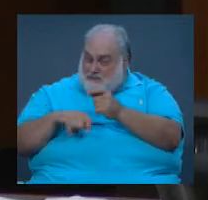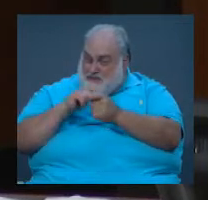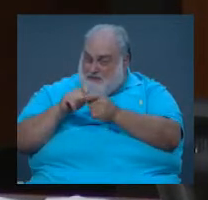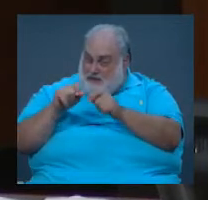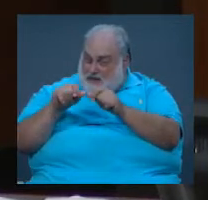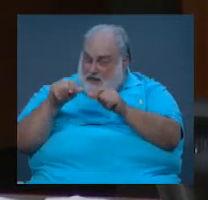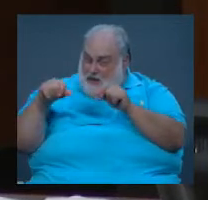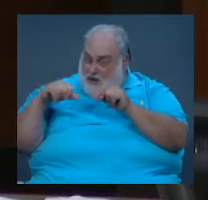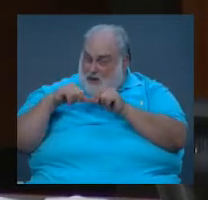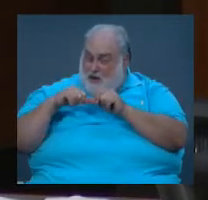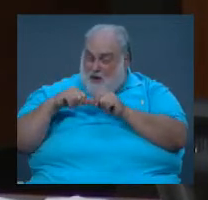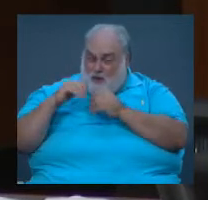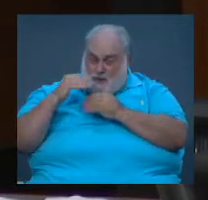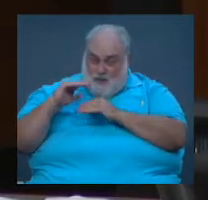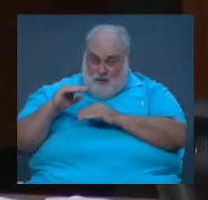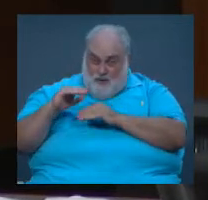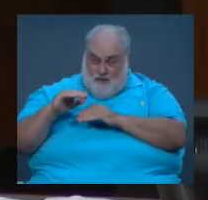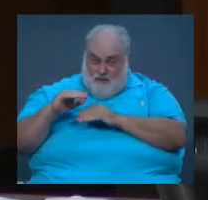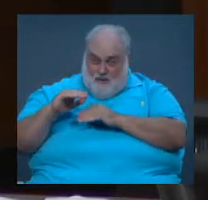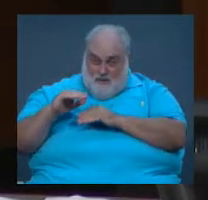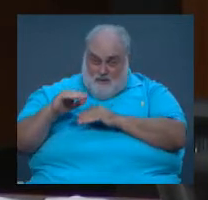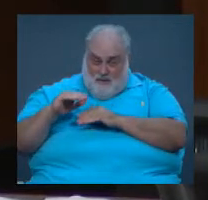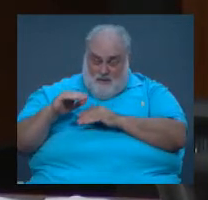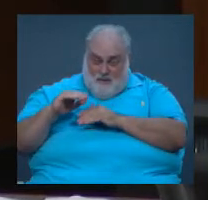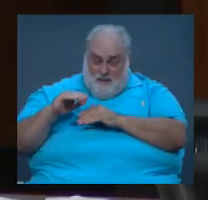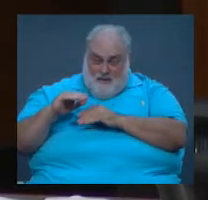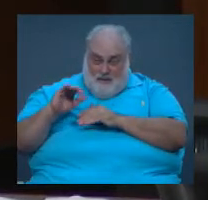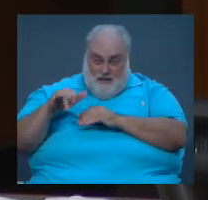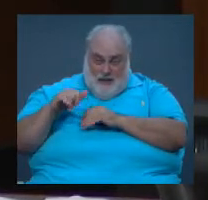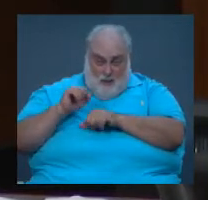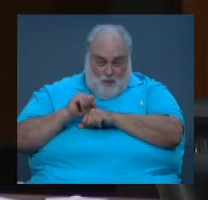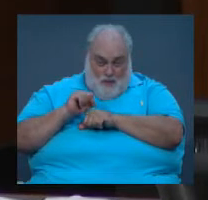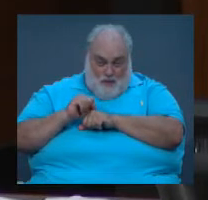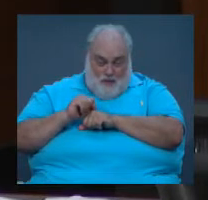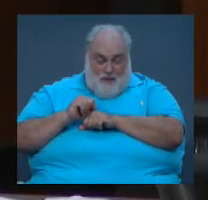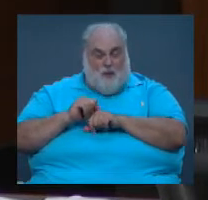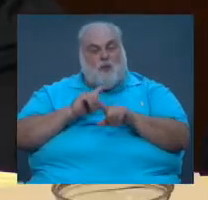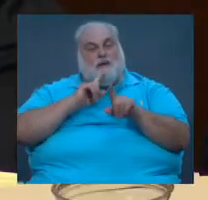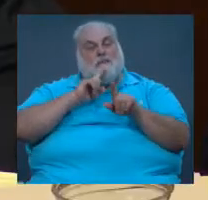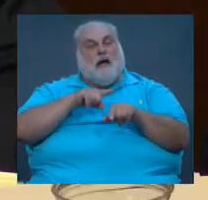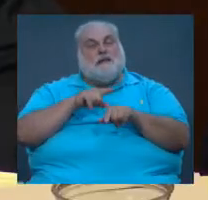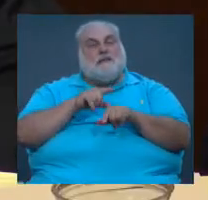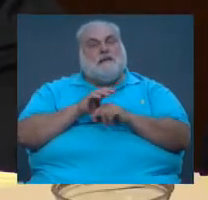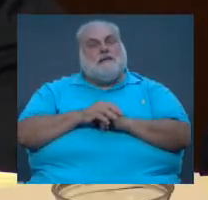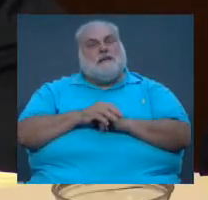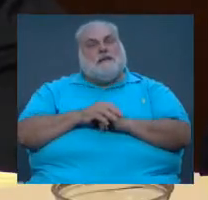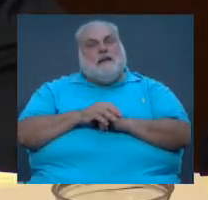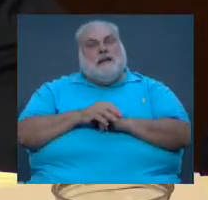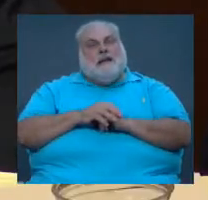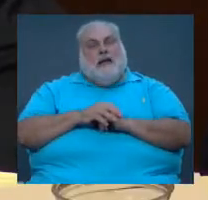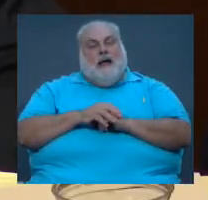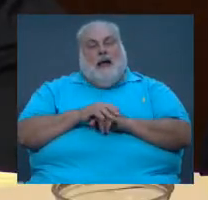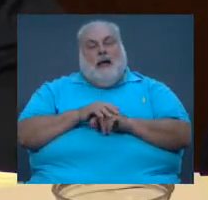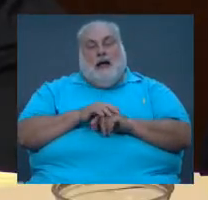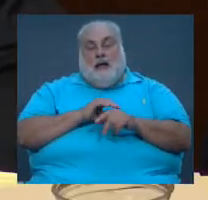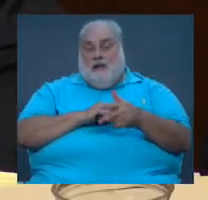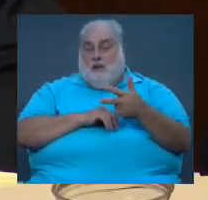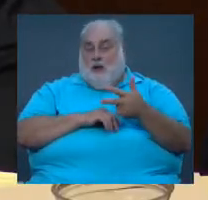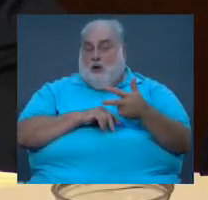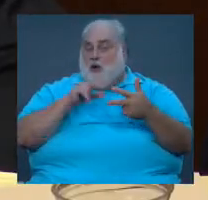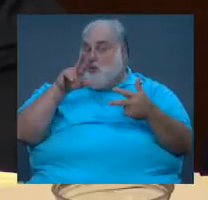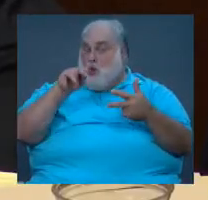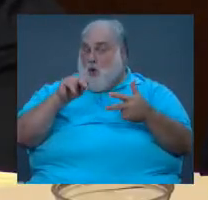or geographically restricted in respect to that work that we're doing? I would say answer number 3 is no, it's